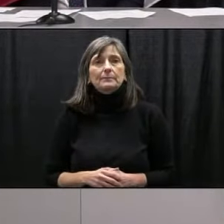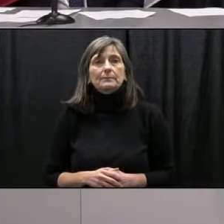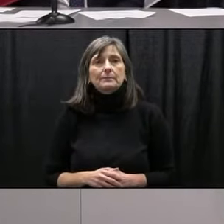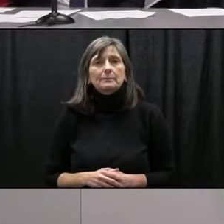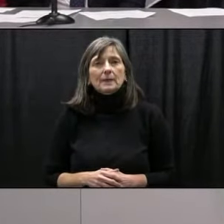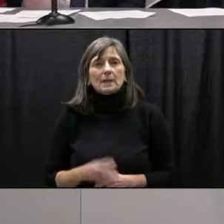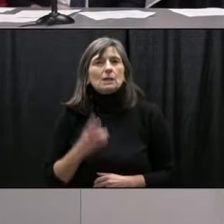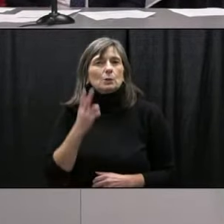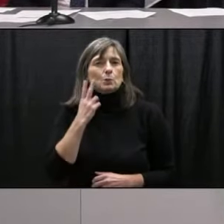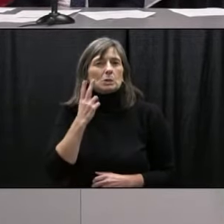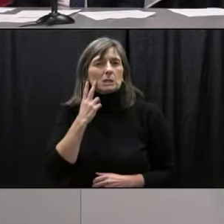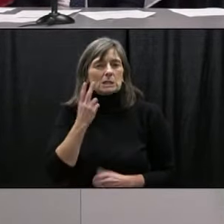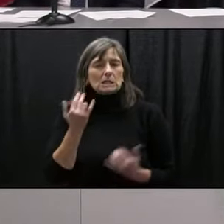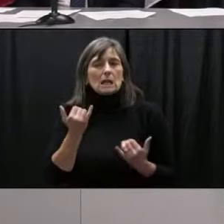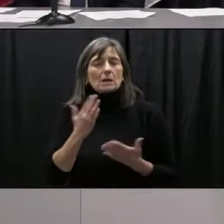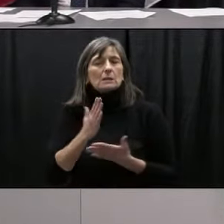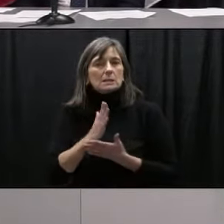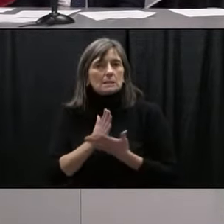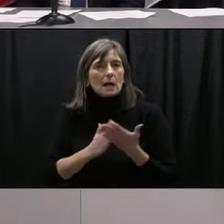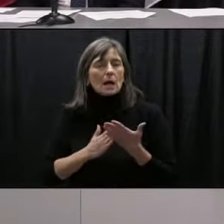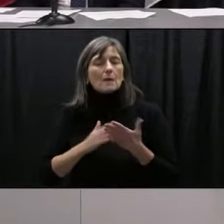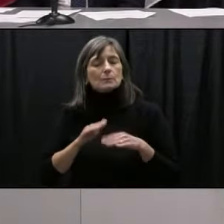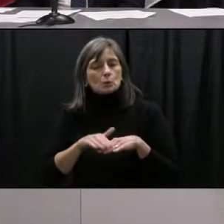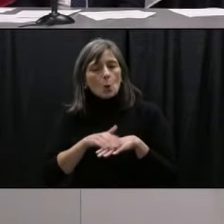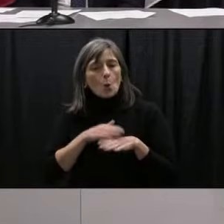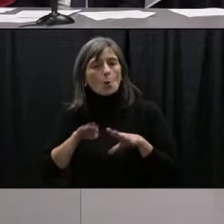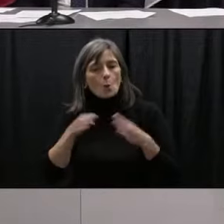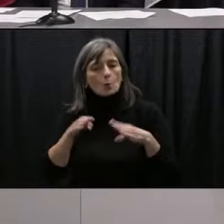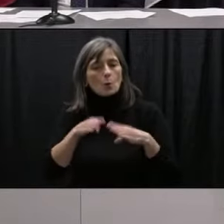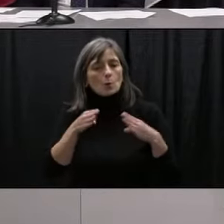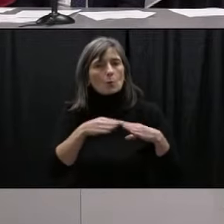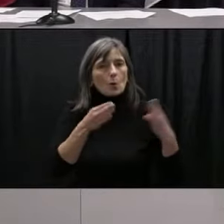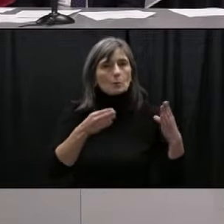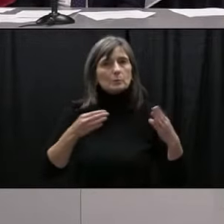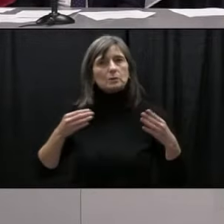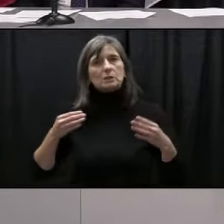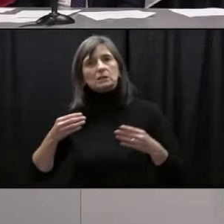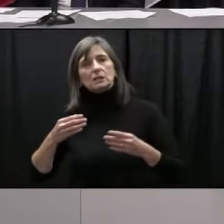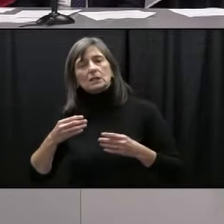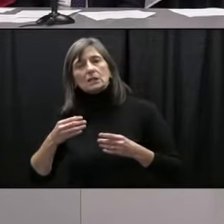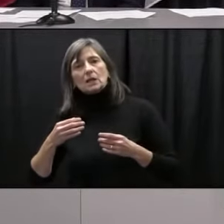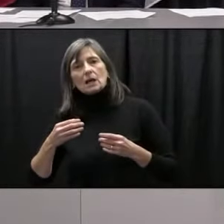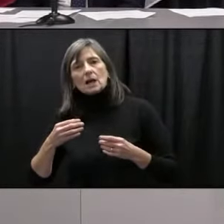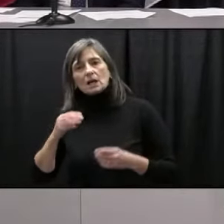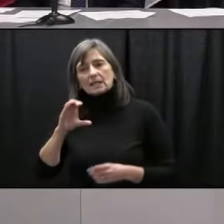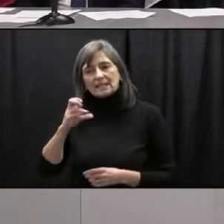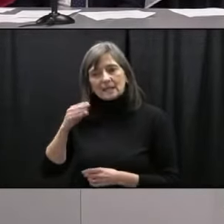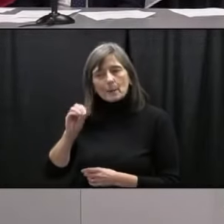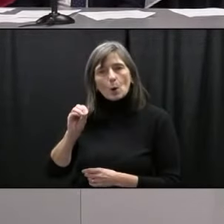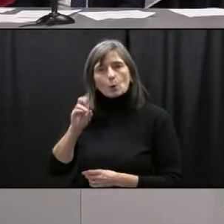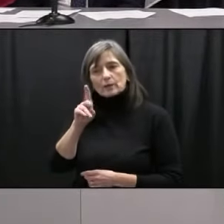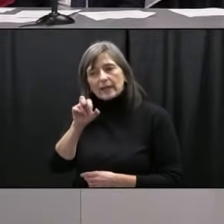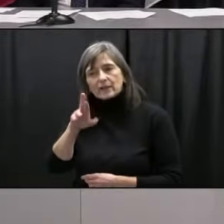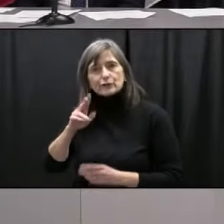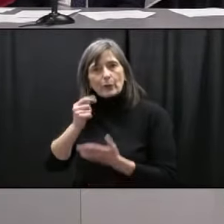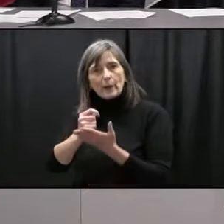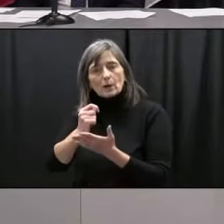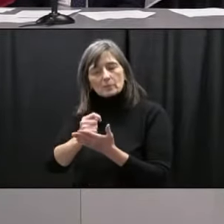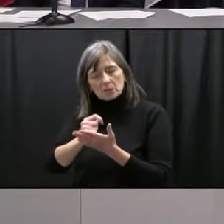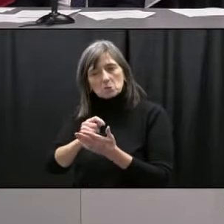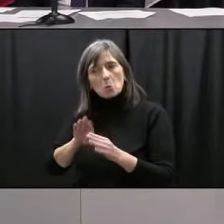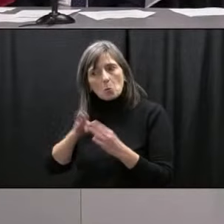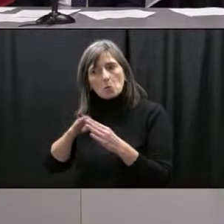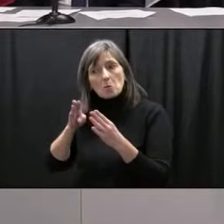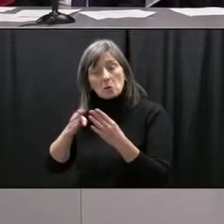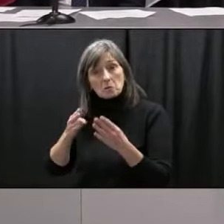slowly seen some services coming back like chemotherapy, radiation therapy. Does this affect the rollout of services or services coming